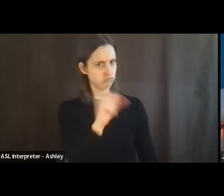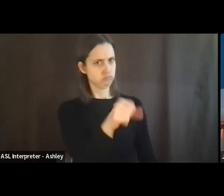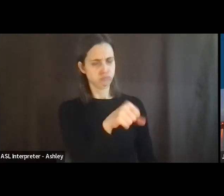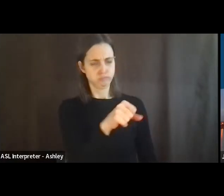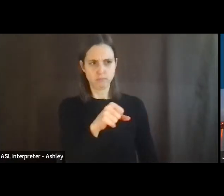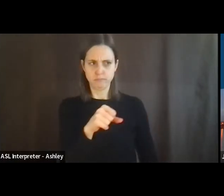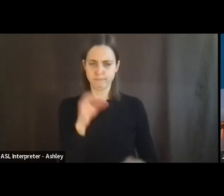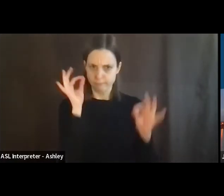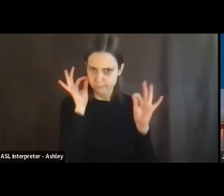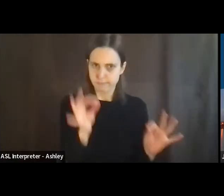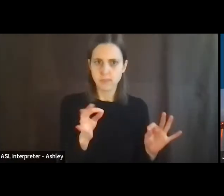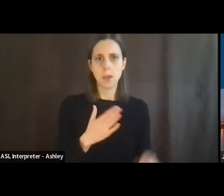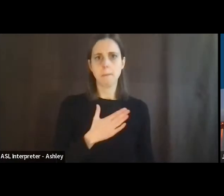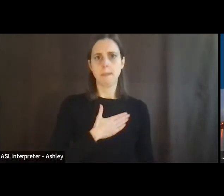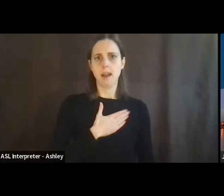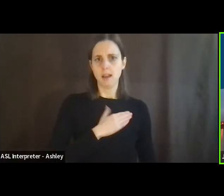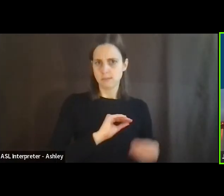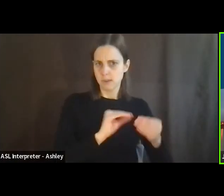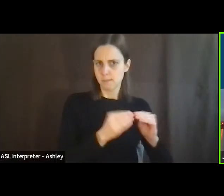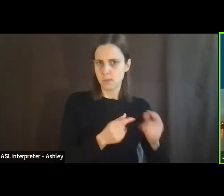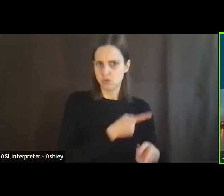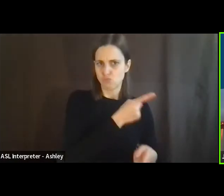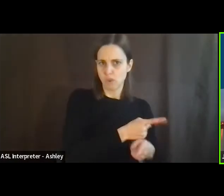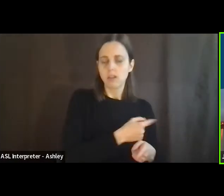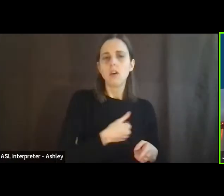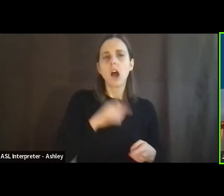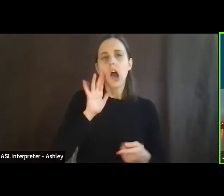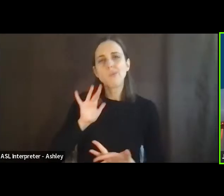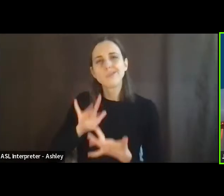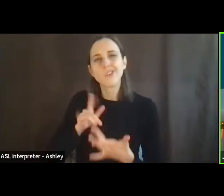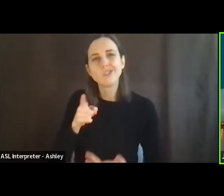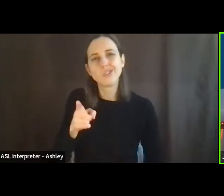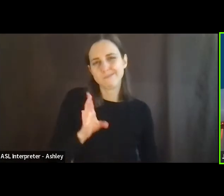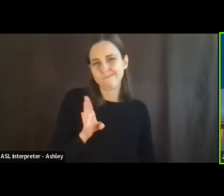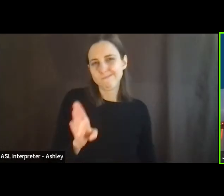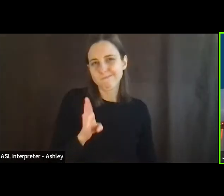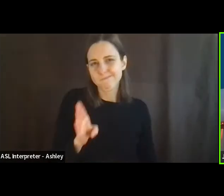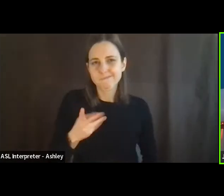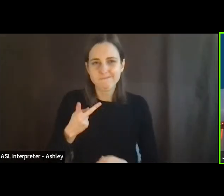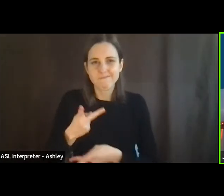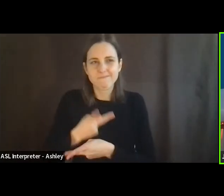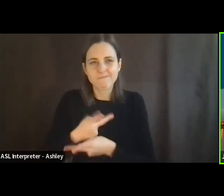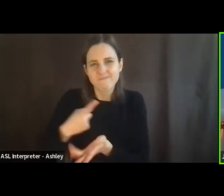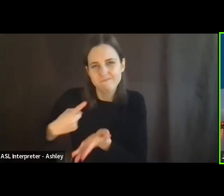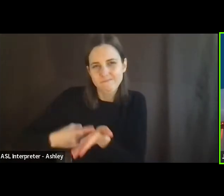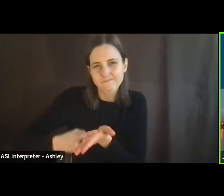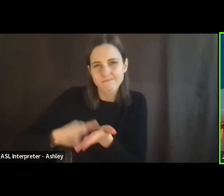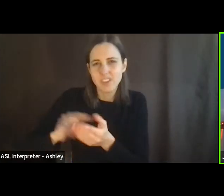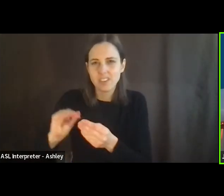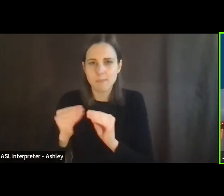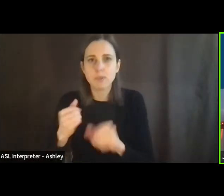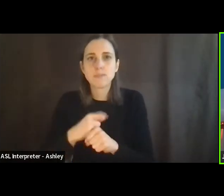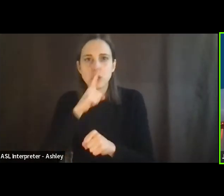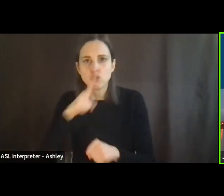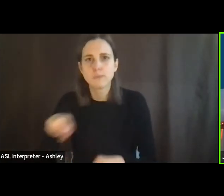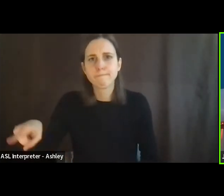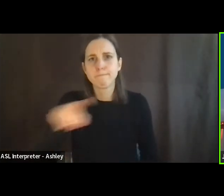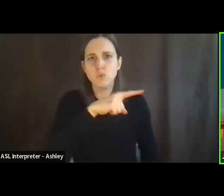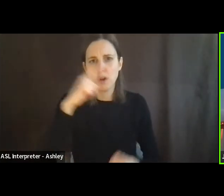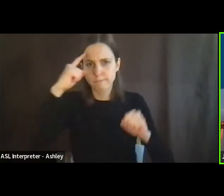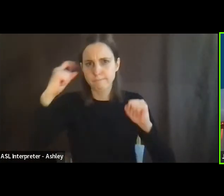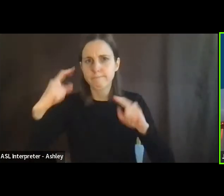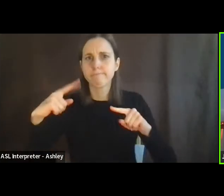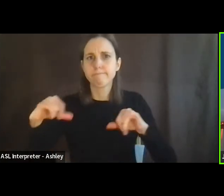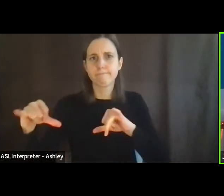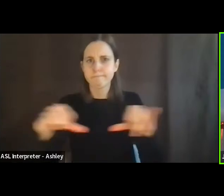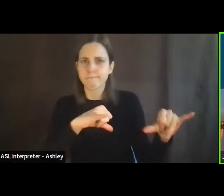you individually to talk about these numbers, just to make sure that everybody's on the same page. So, but I appreciate you bringing